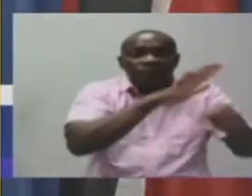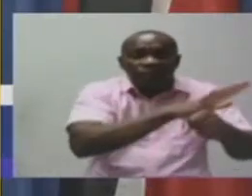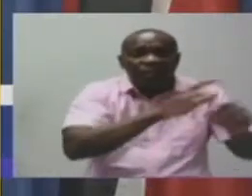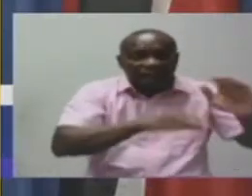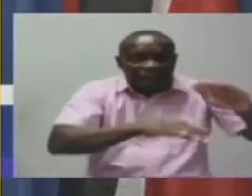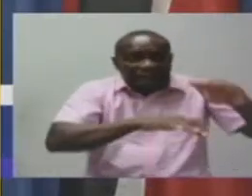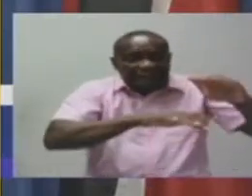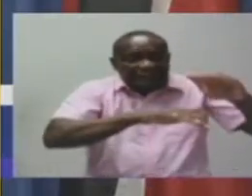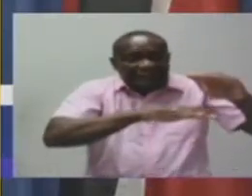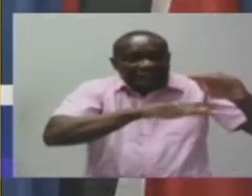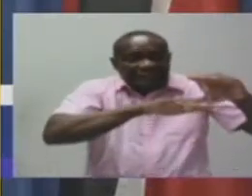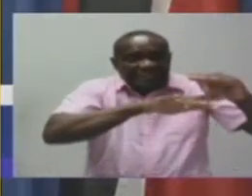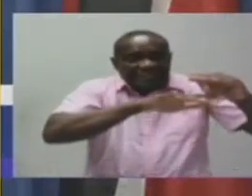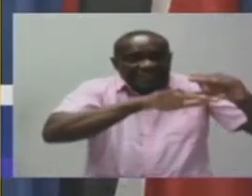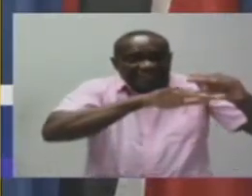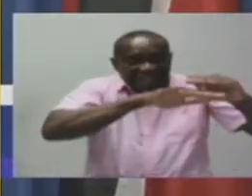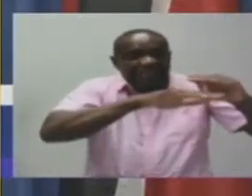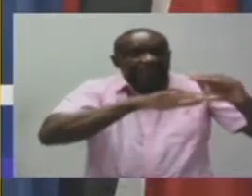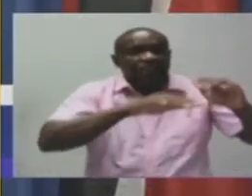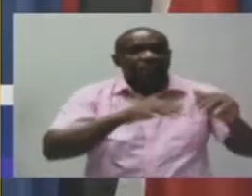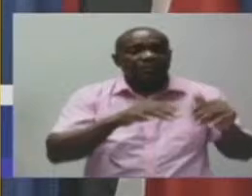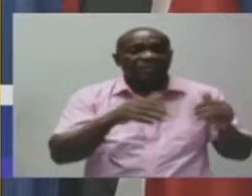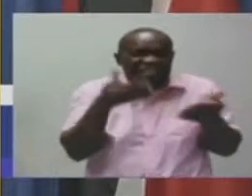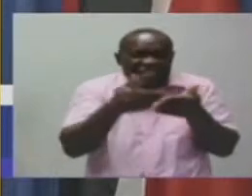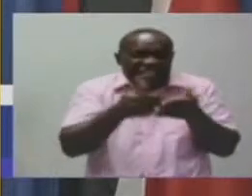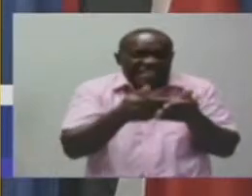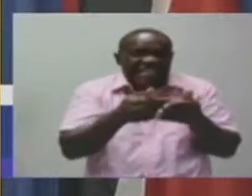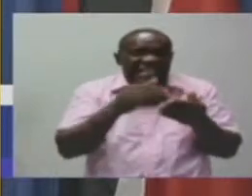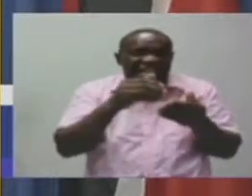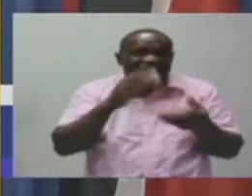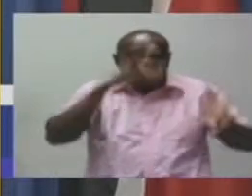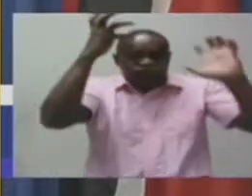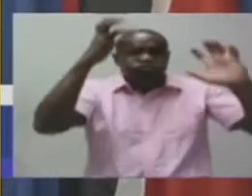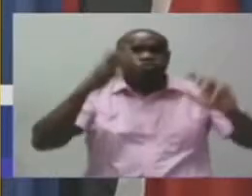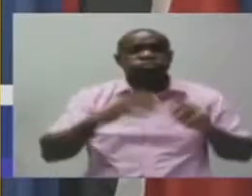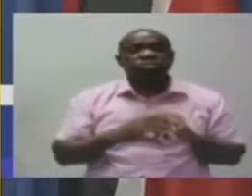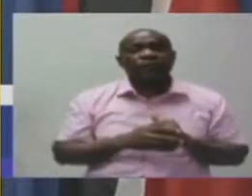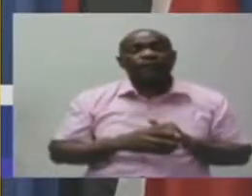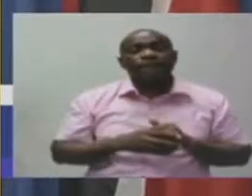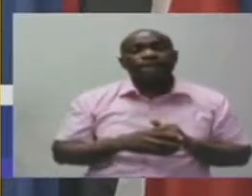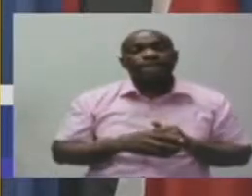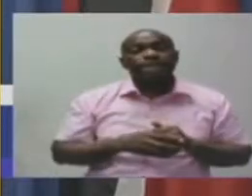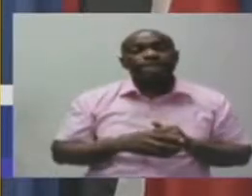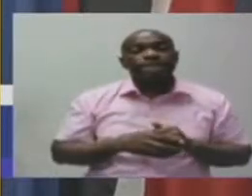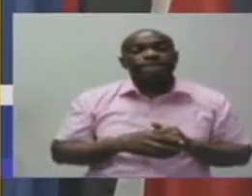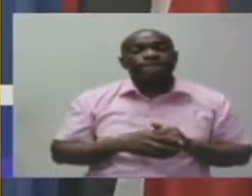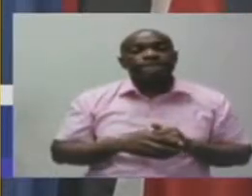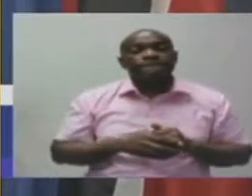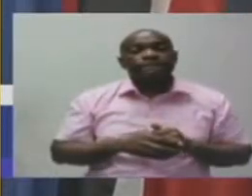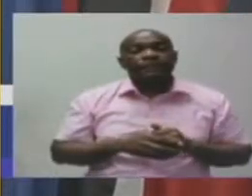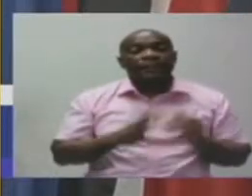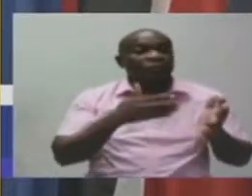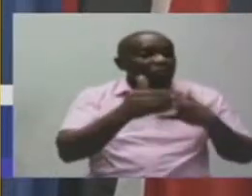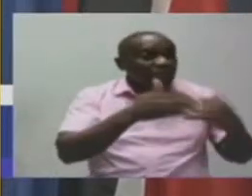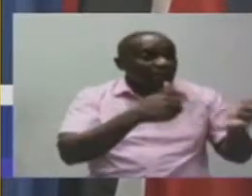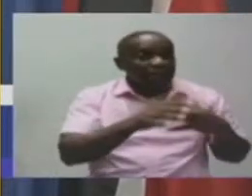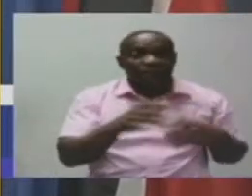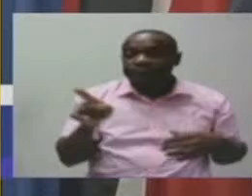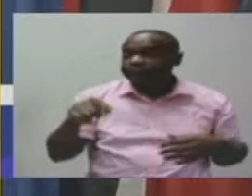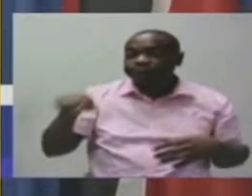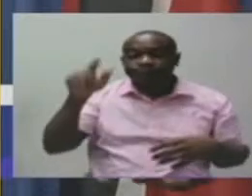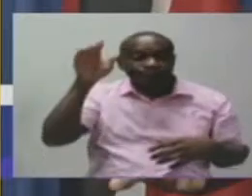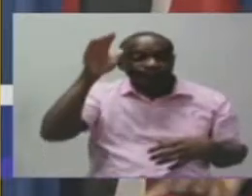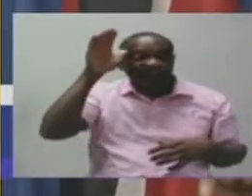Price Mart. Right? It's a limited number of specialists here. And of course,